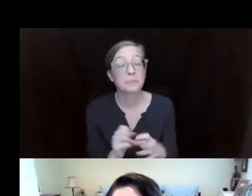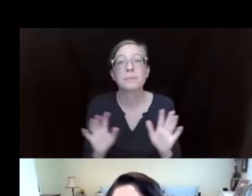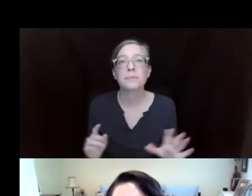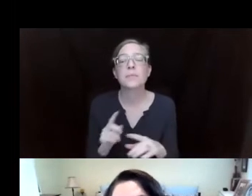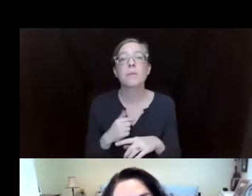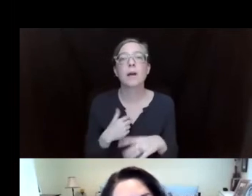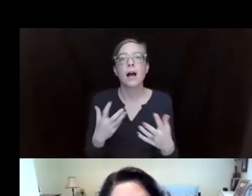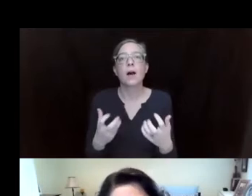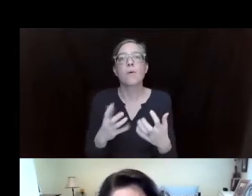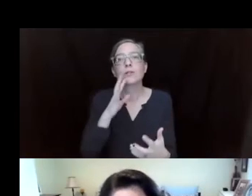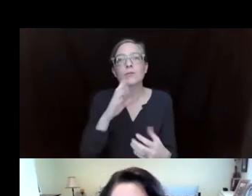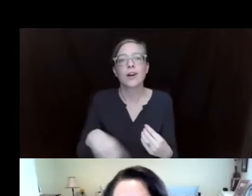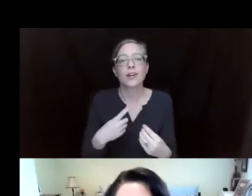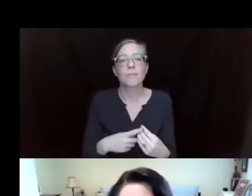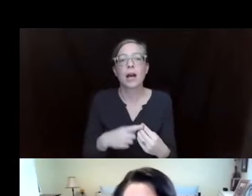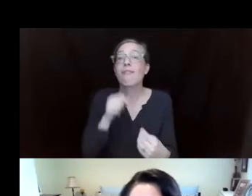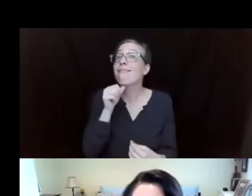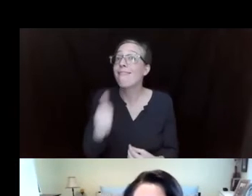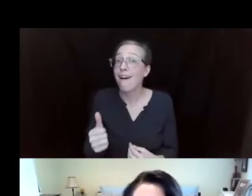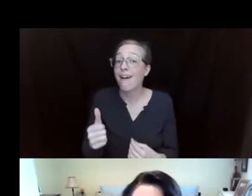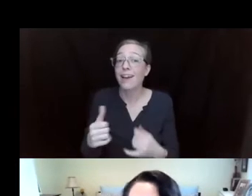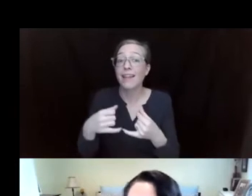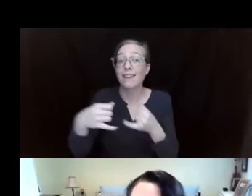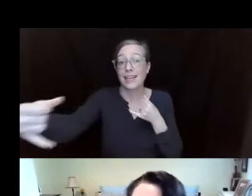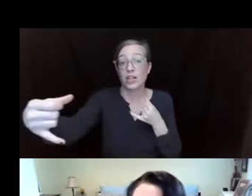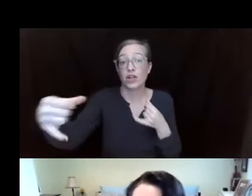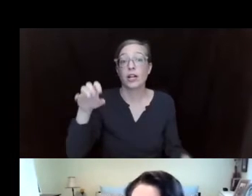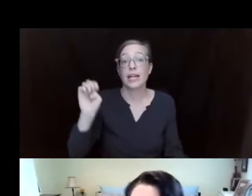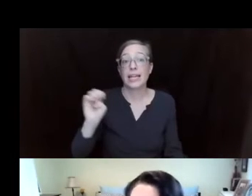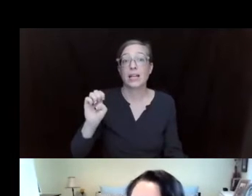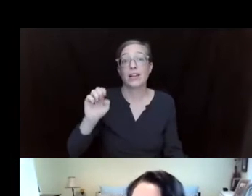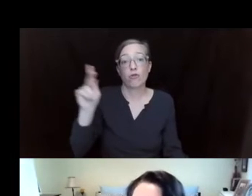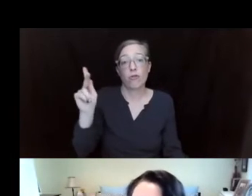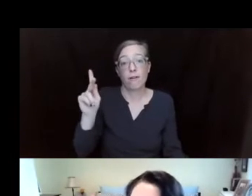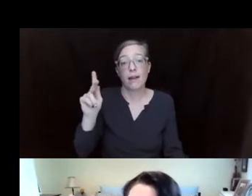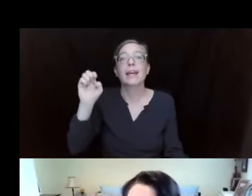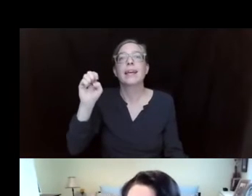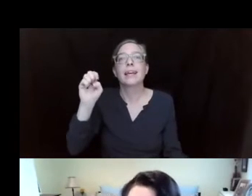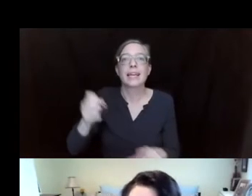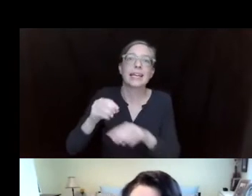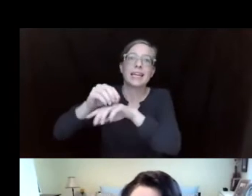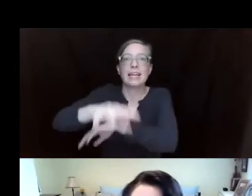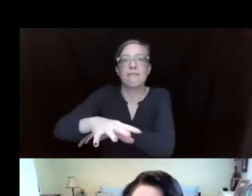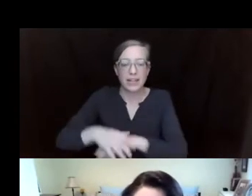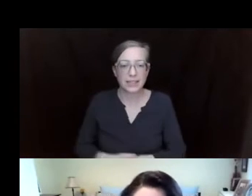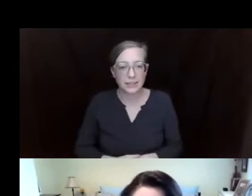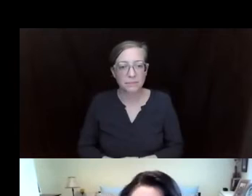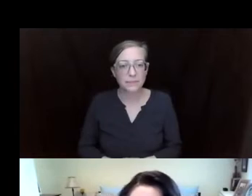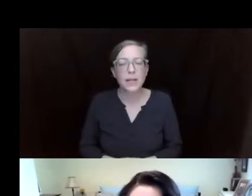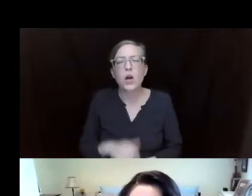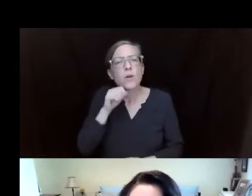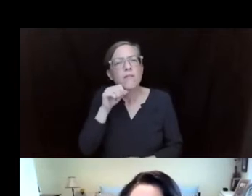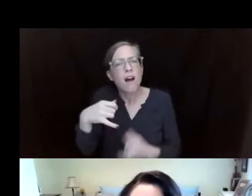today about nonlinear electrokinetic effect. And I will be explaining what does nonlinear mean a little bit